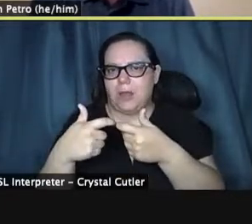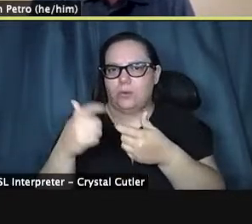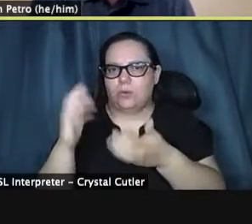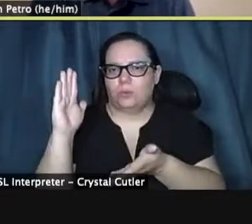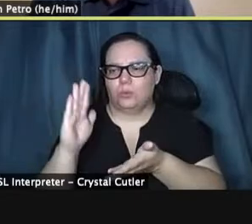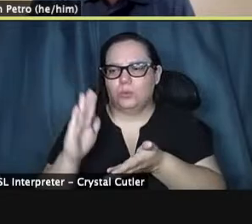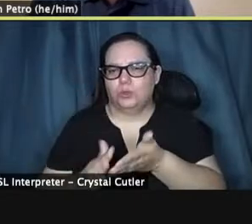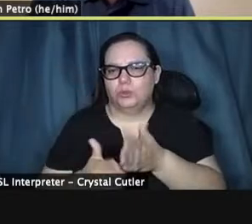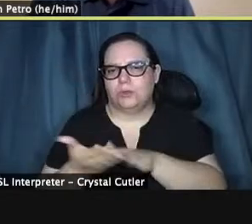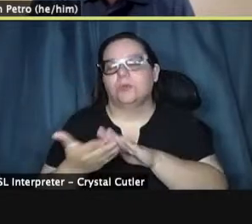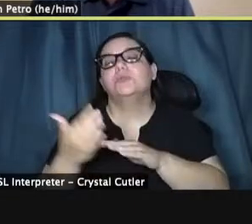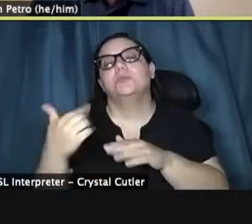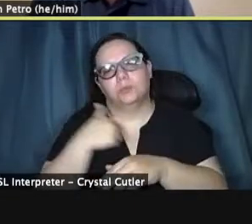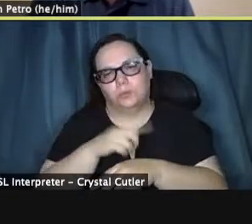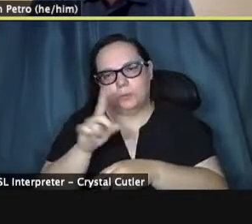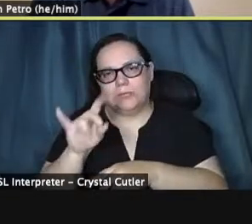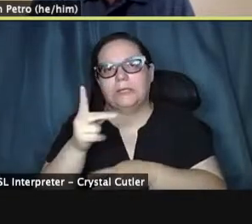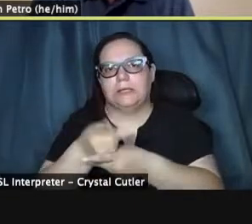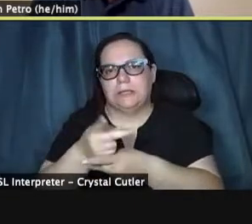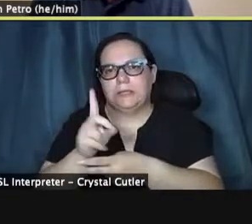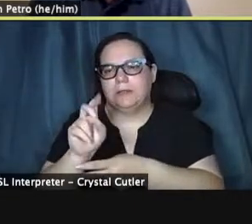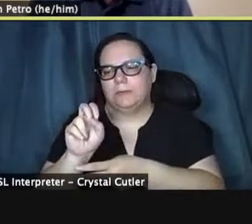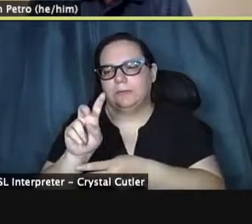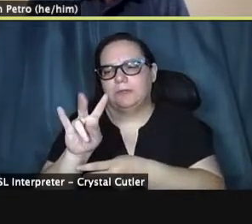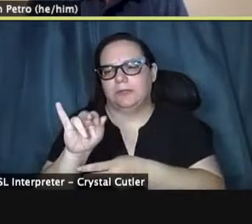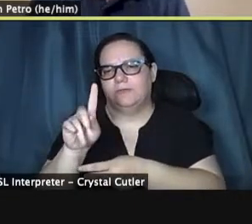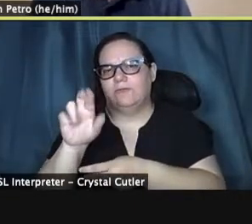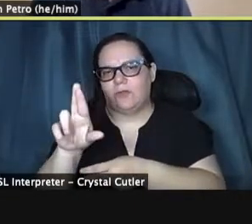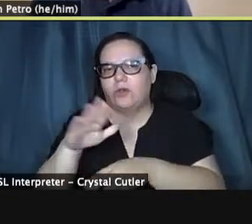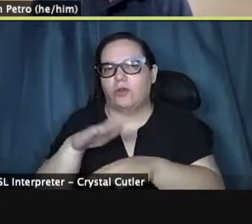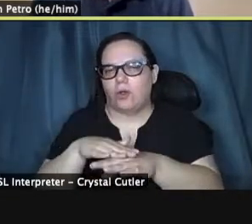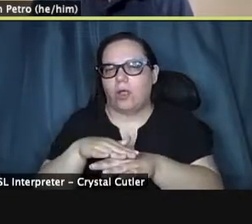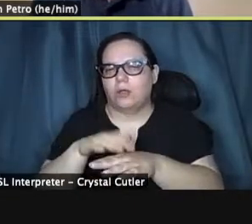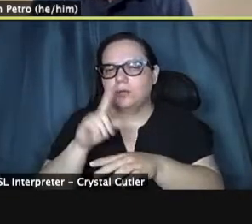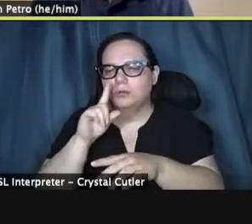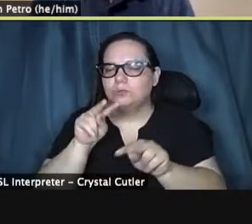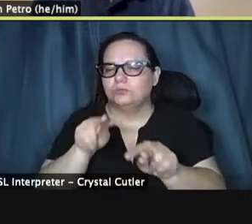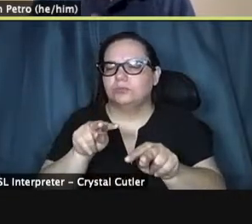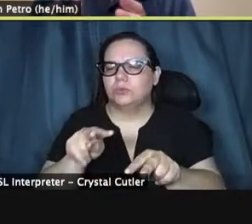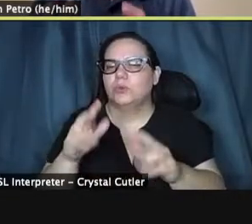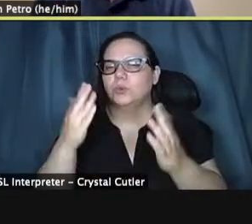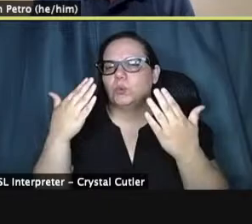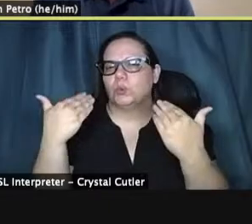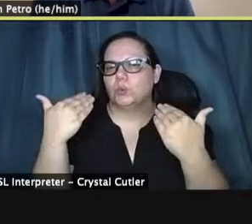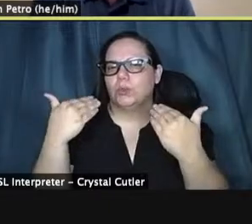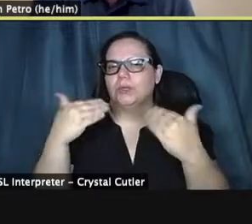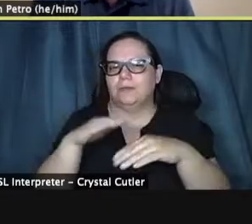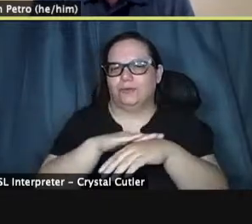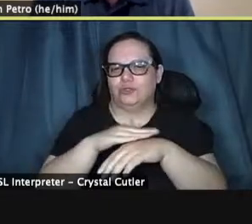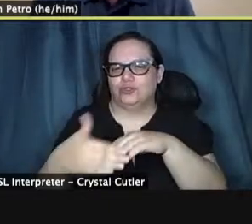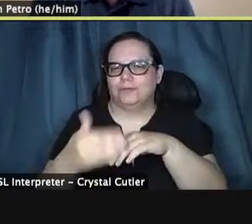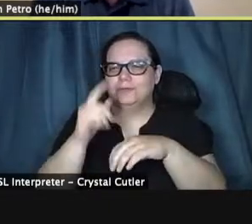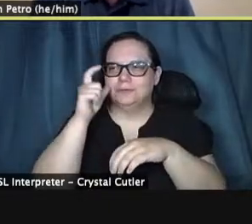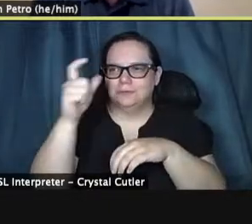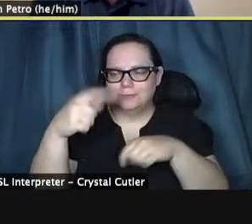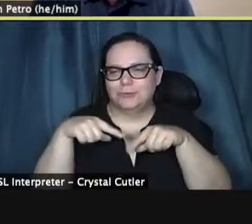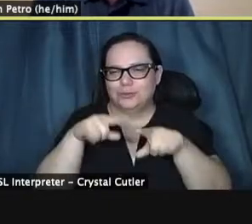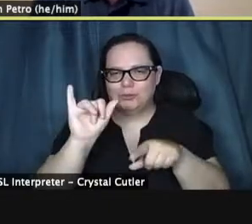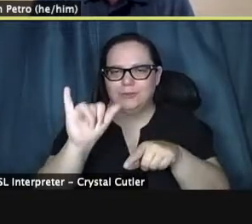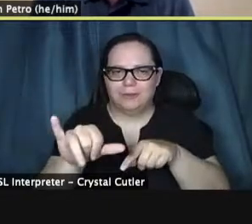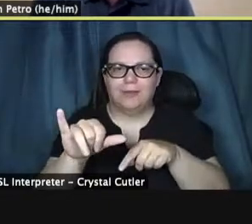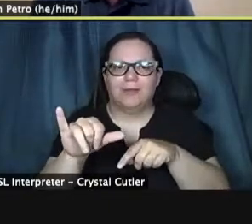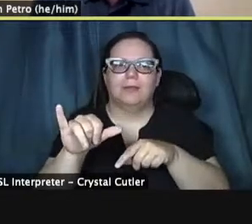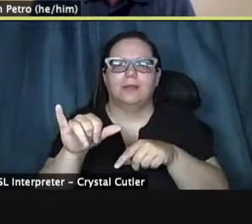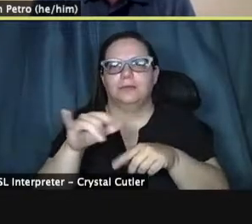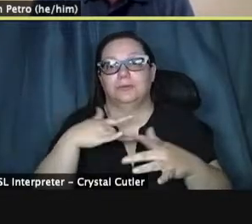to continue to make thermal measurements of the surface to record the cooling of the lunar surface during the eclipse. It was an exciting observation that we were able to do